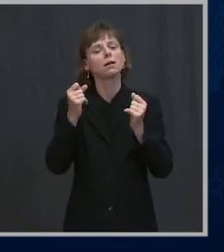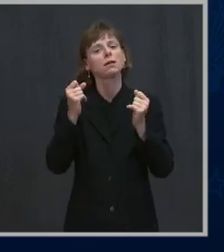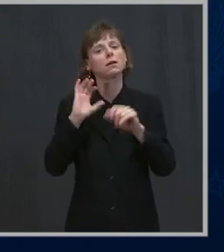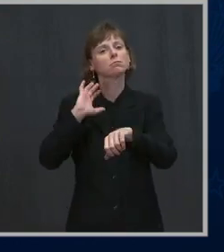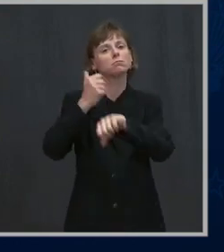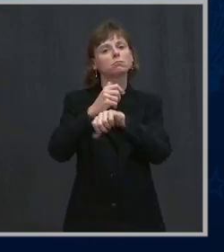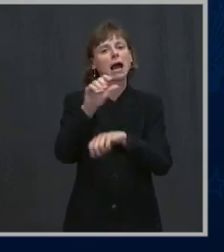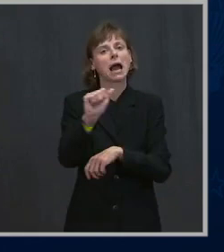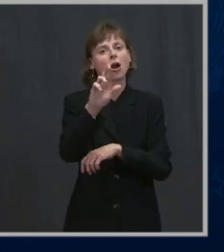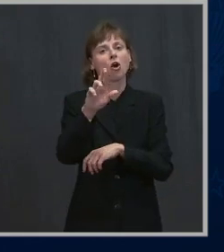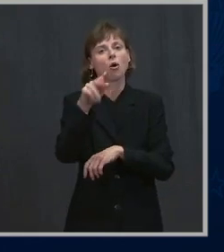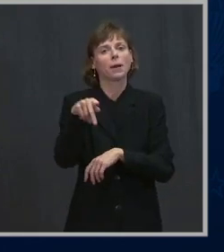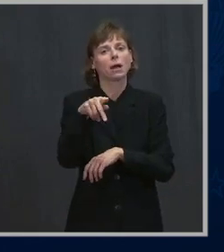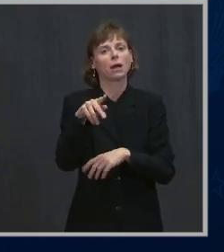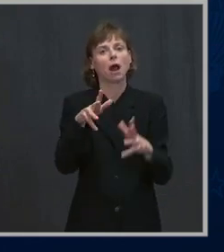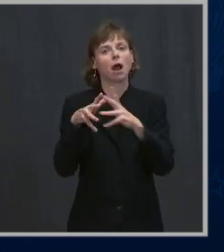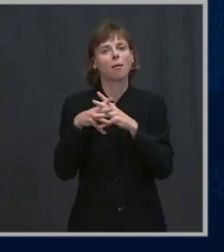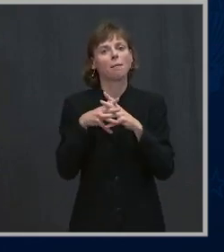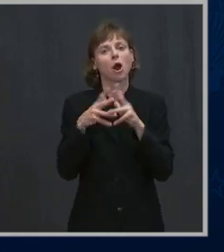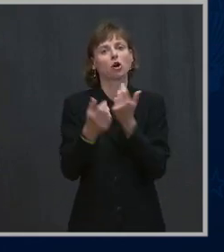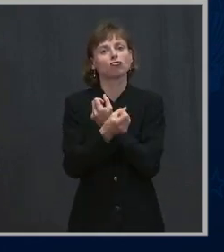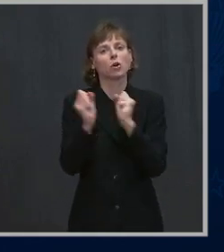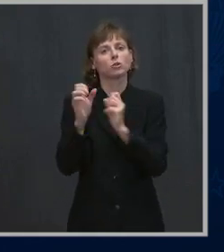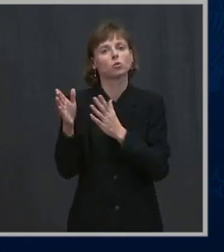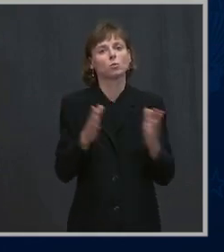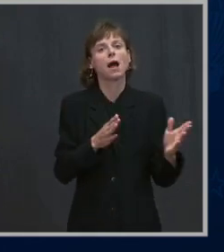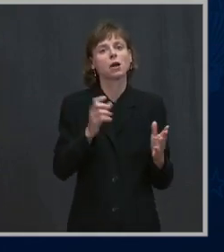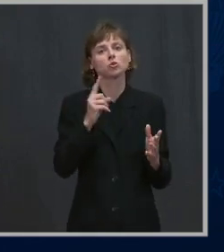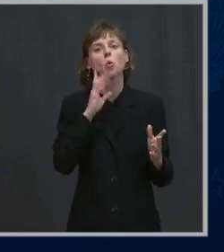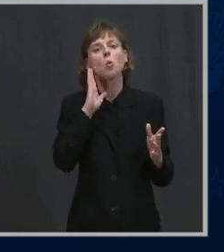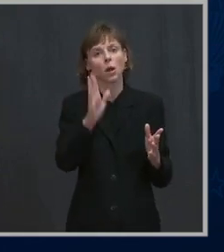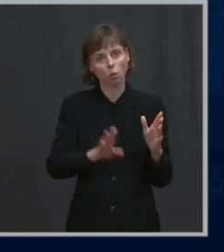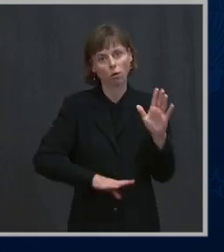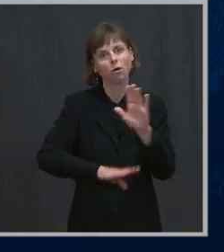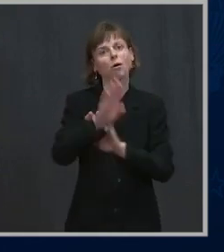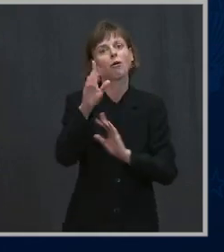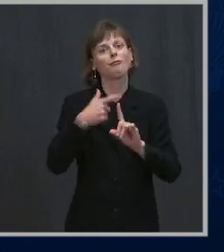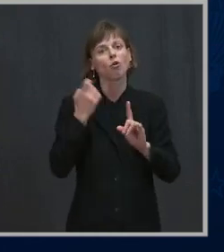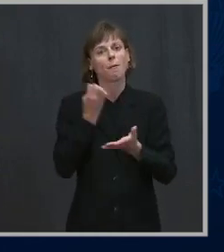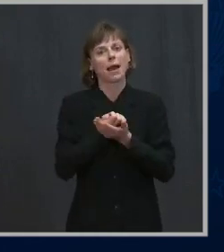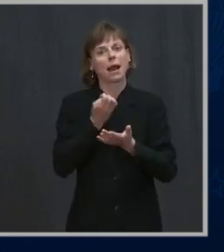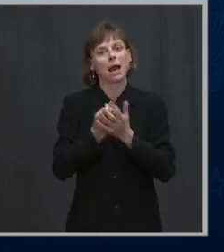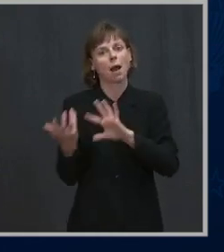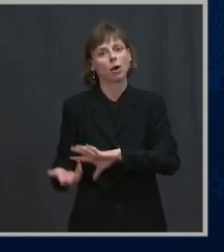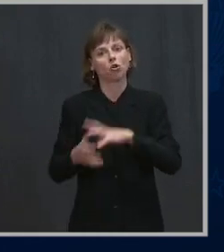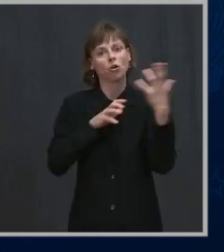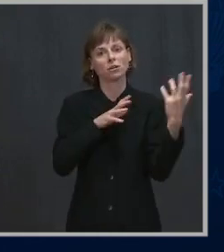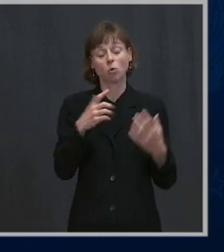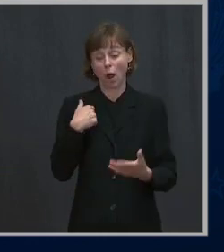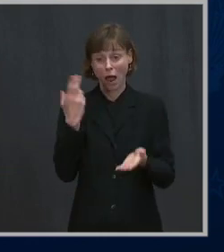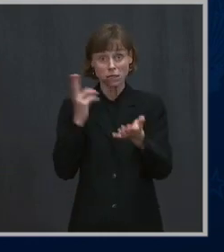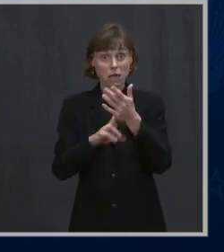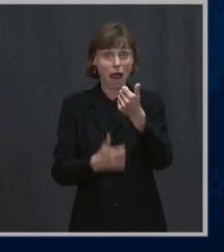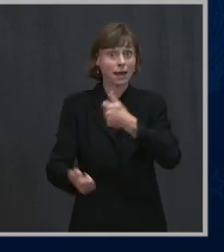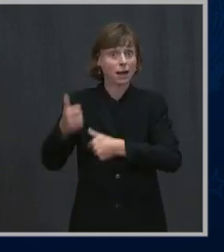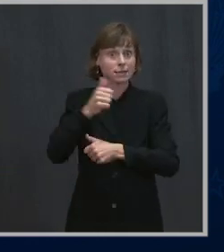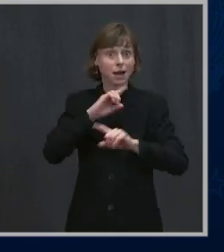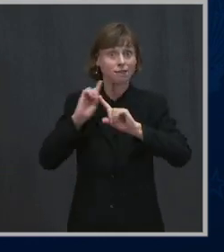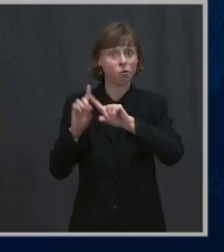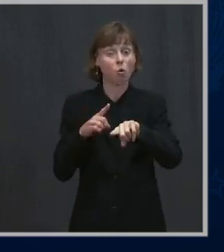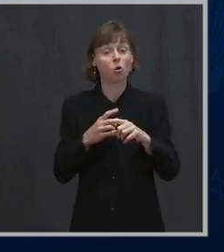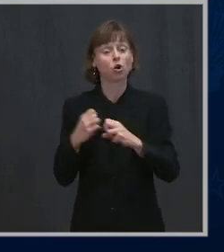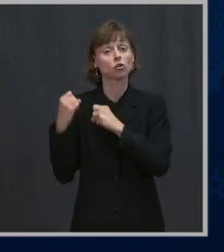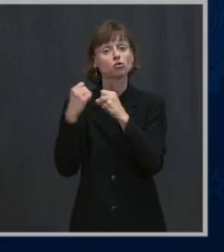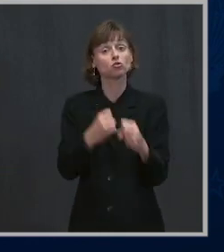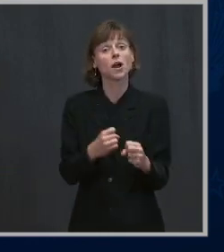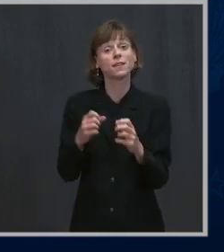plan to pull us out of this economic crisis that's why i signed an executive order strengthening our buy american